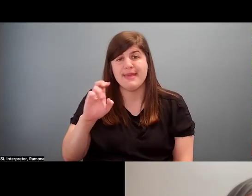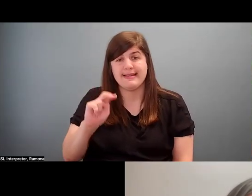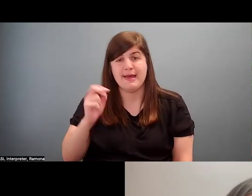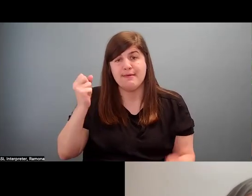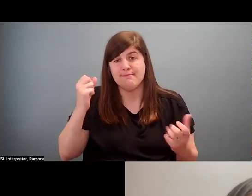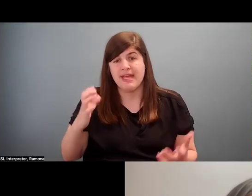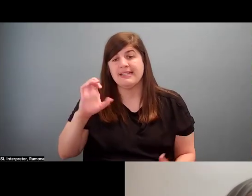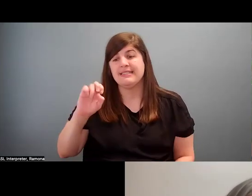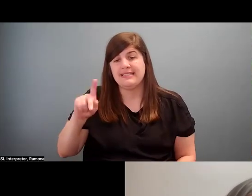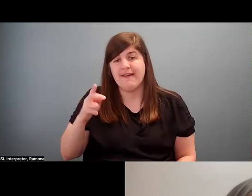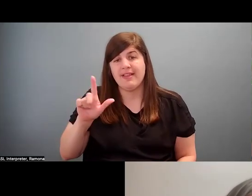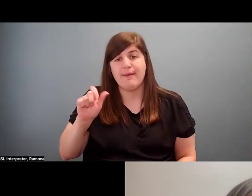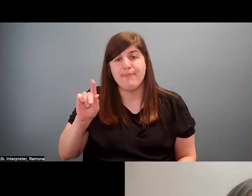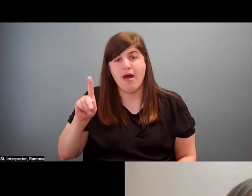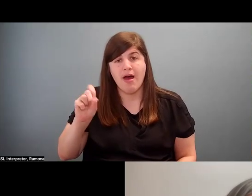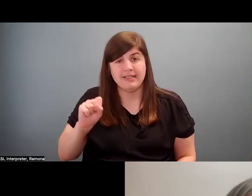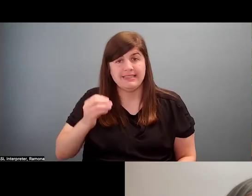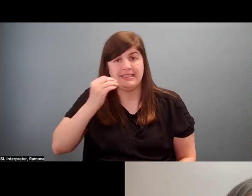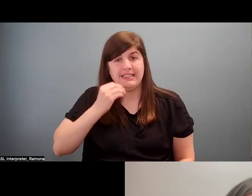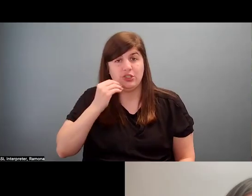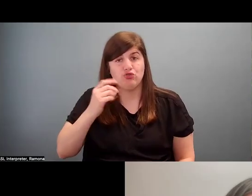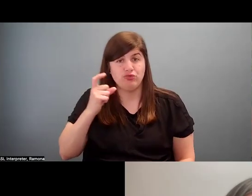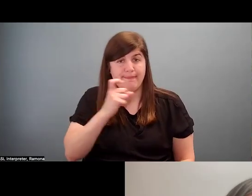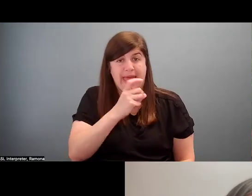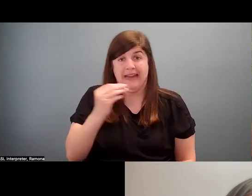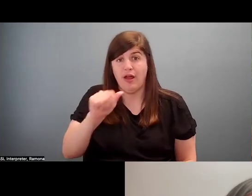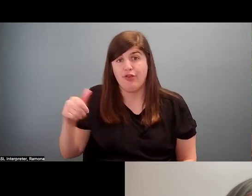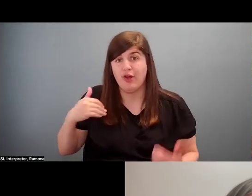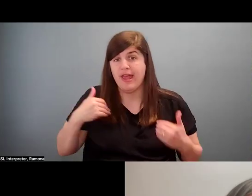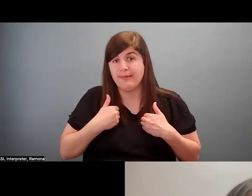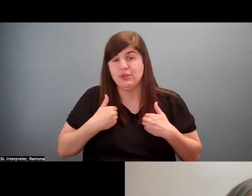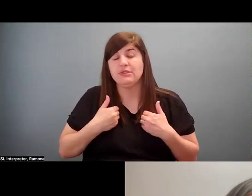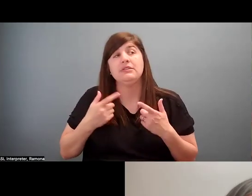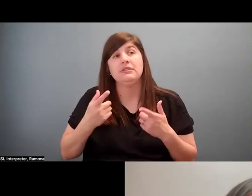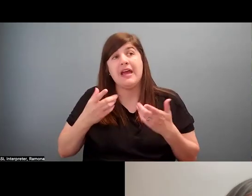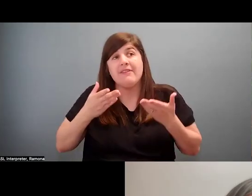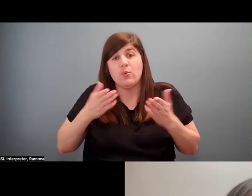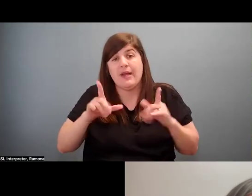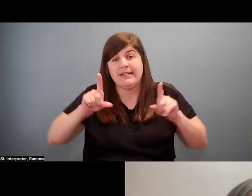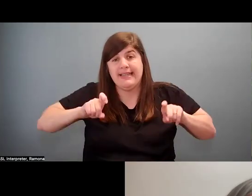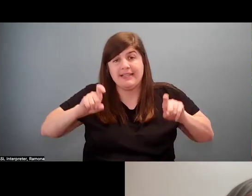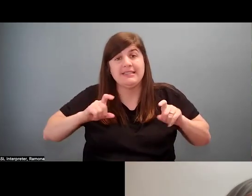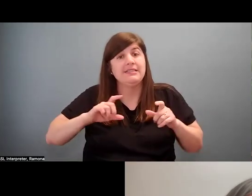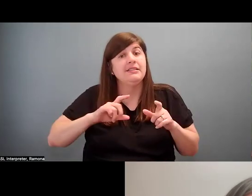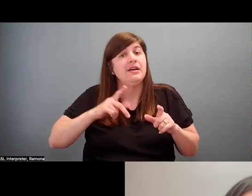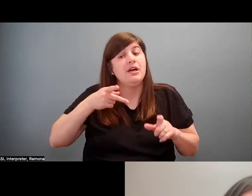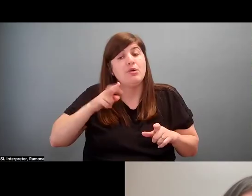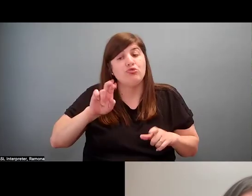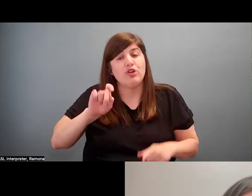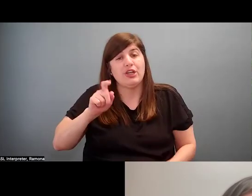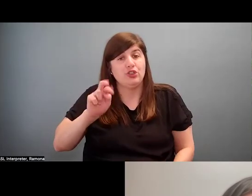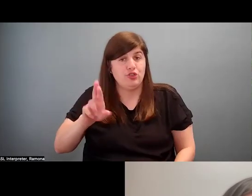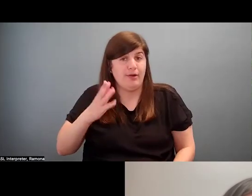and other animals eat shrimp. Do you have plans to test in a lab how a predator might react to the shrimp in like